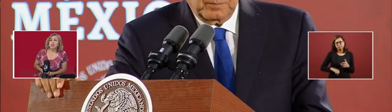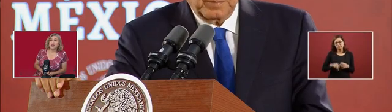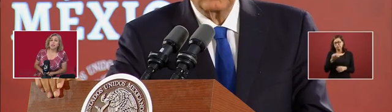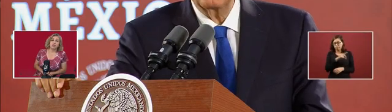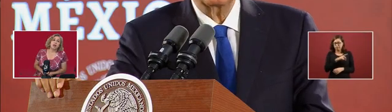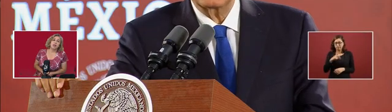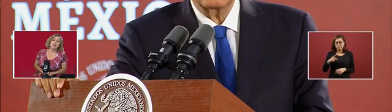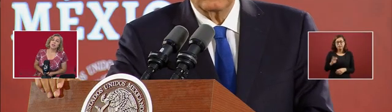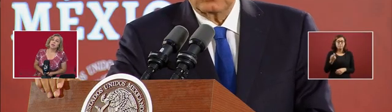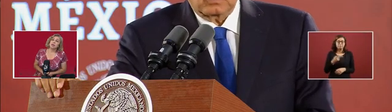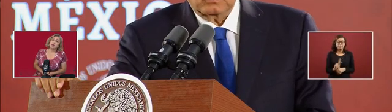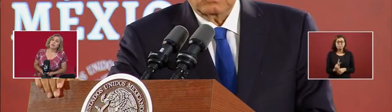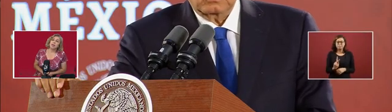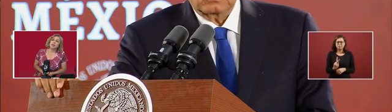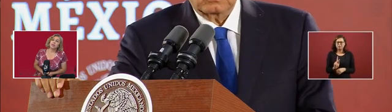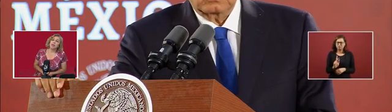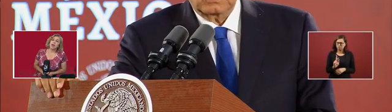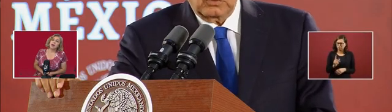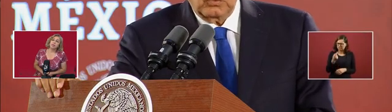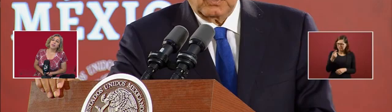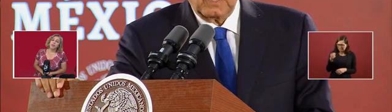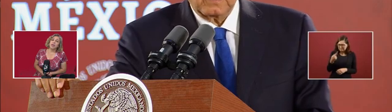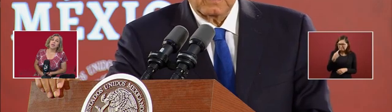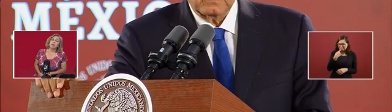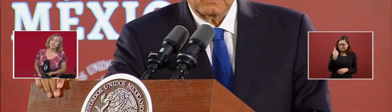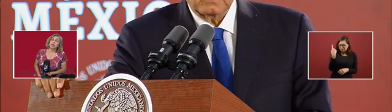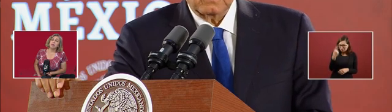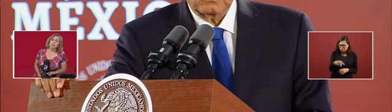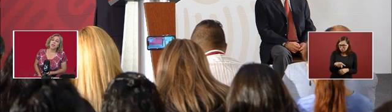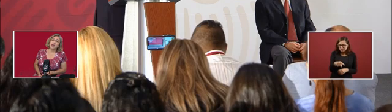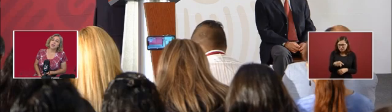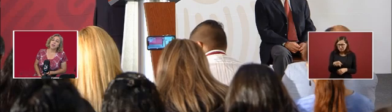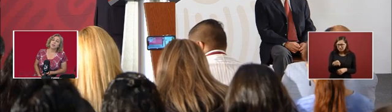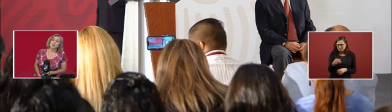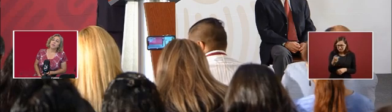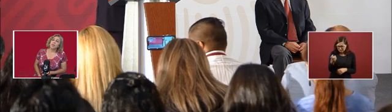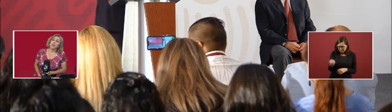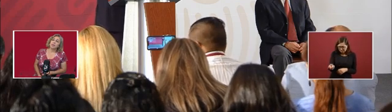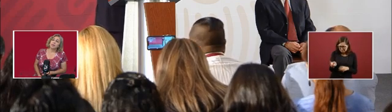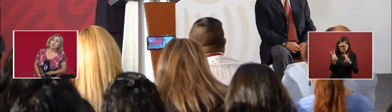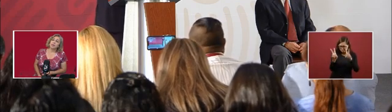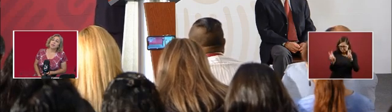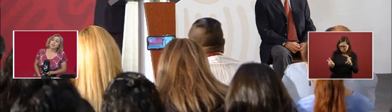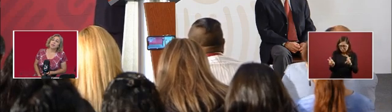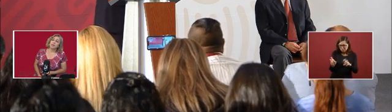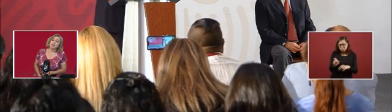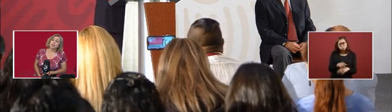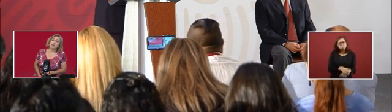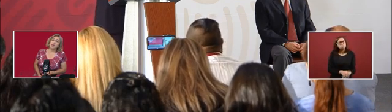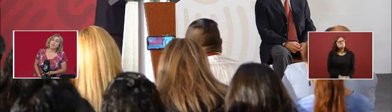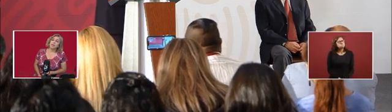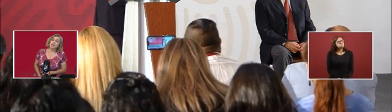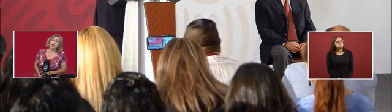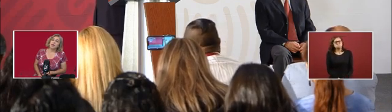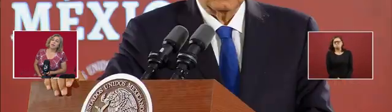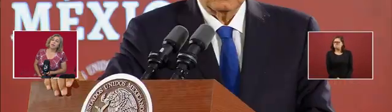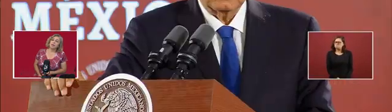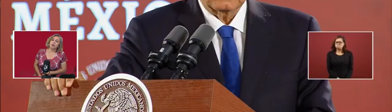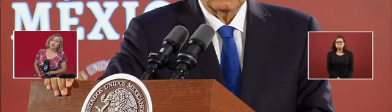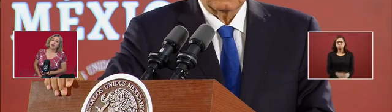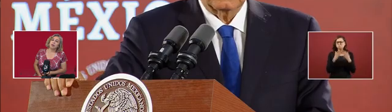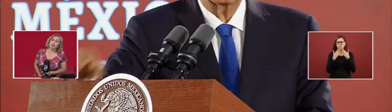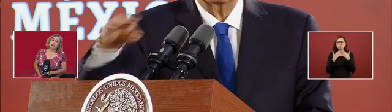talk more with the people, that they need to go to the towns, that they need to travel throughout the country, that